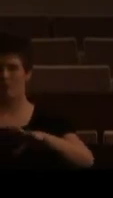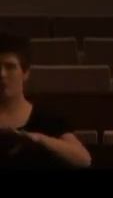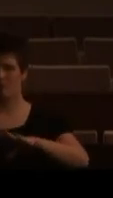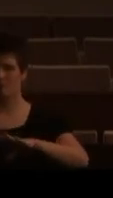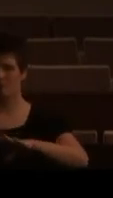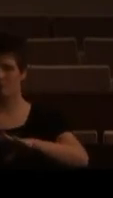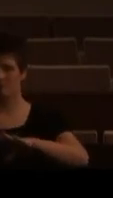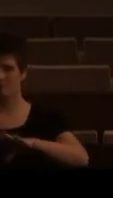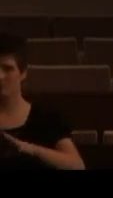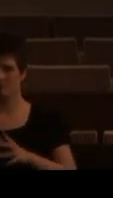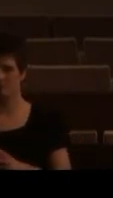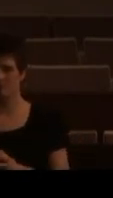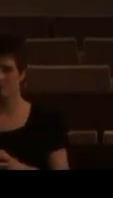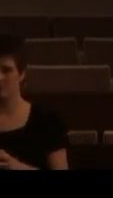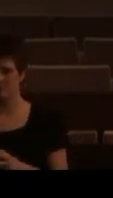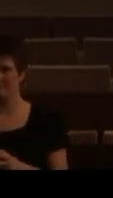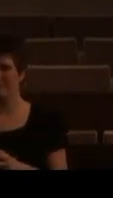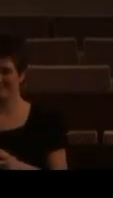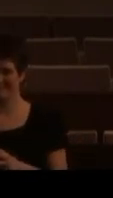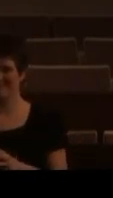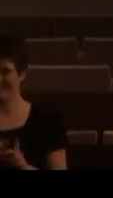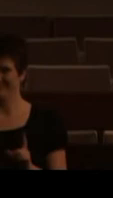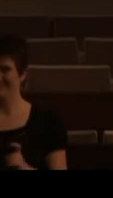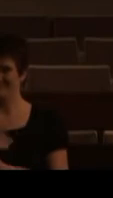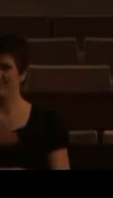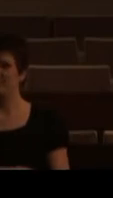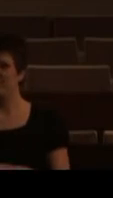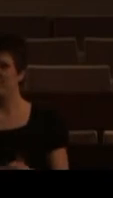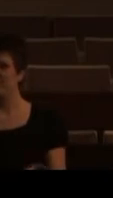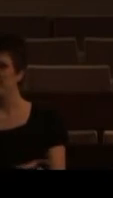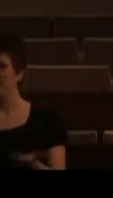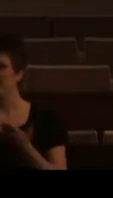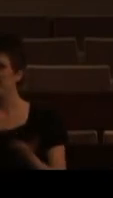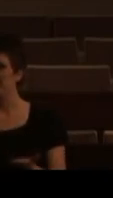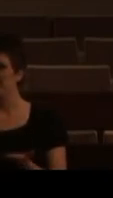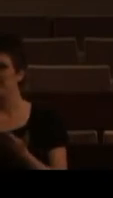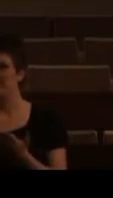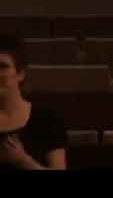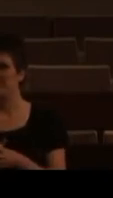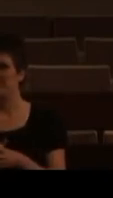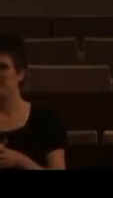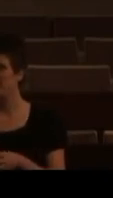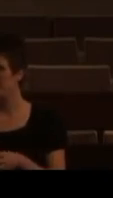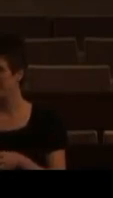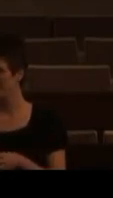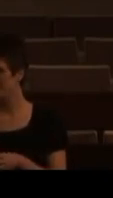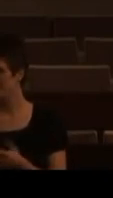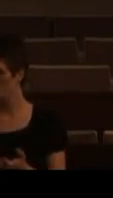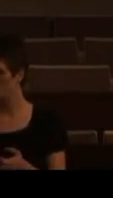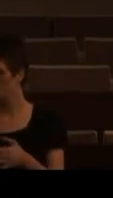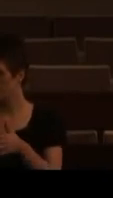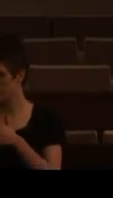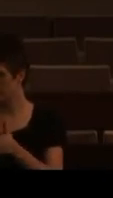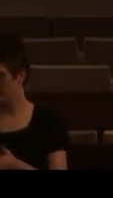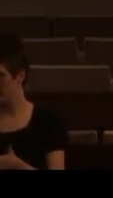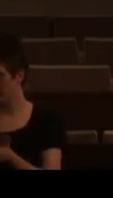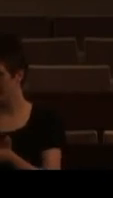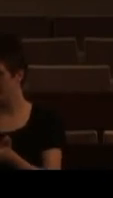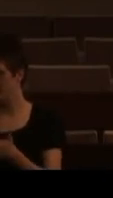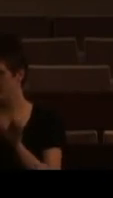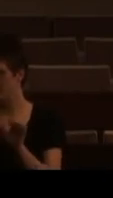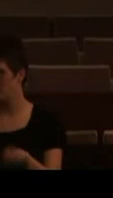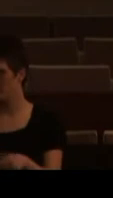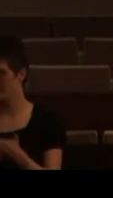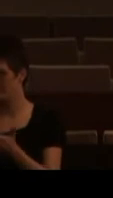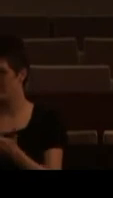125 wagons. The Birches had 3 wagons and a spring hack in which the family rode. They were fairly well-to-do. They started with horses